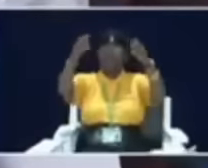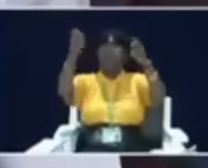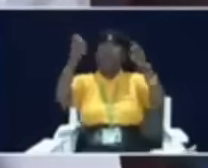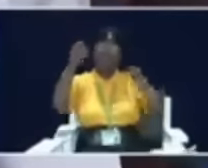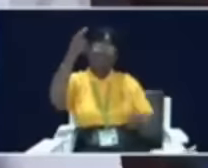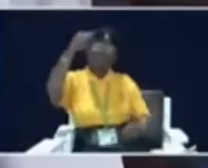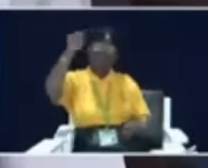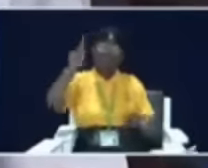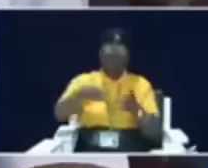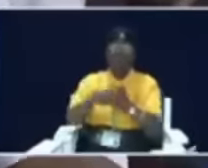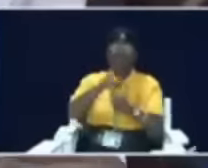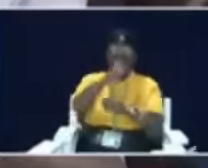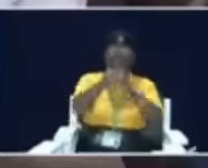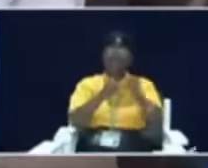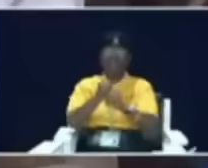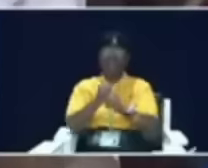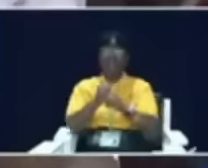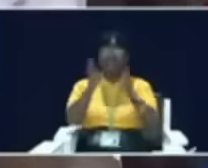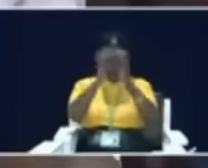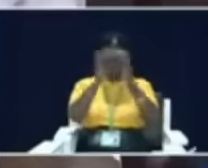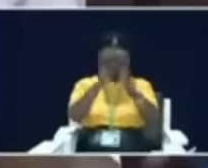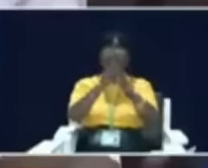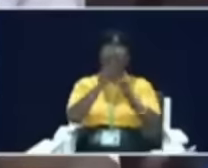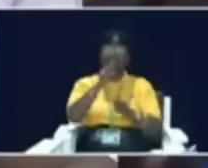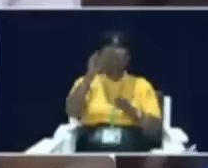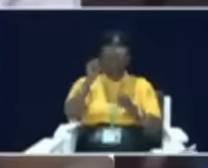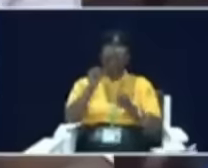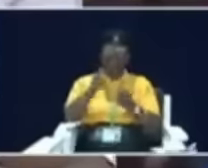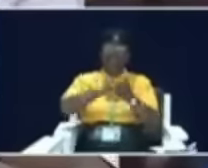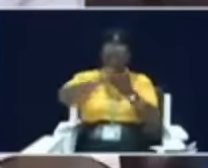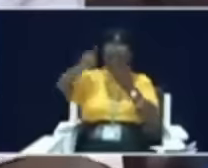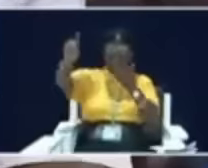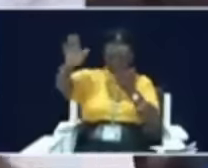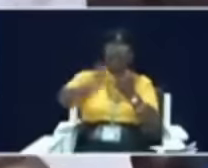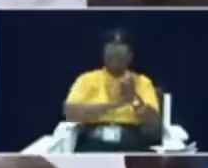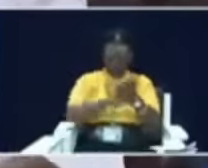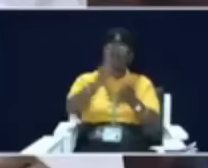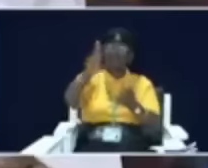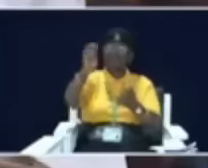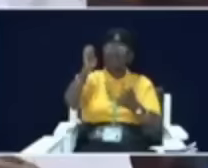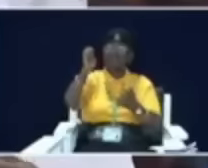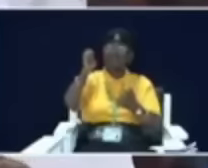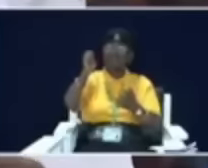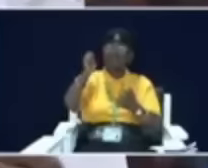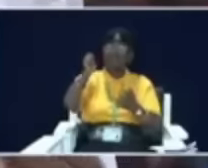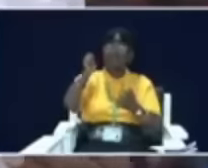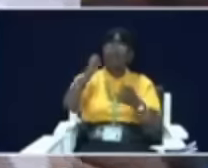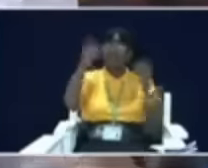for this year's Congress is Divine Repositioning.